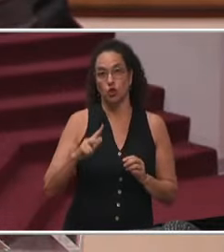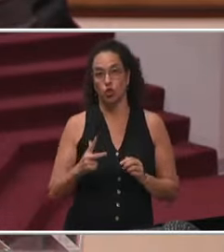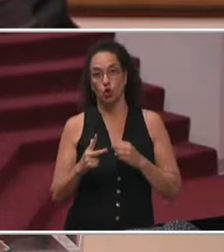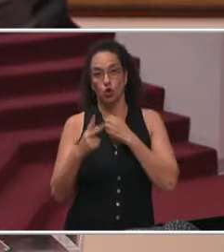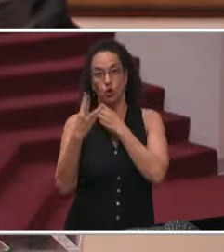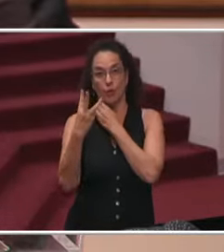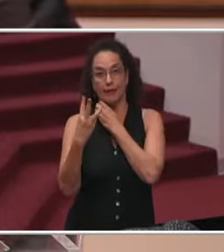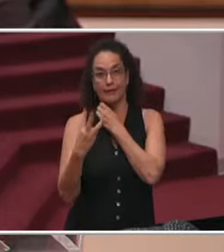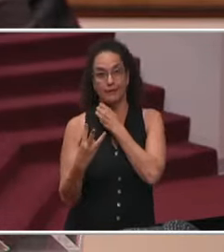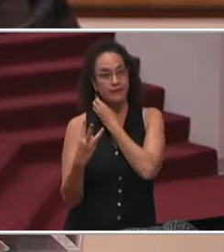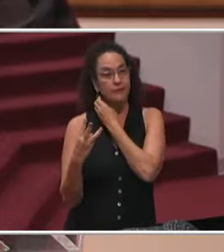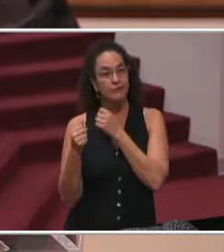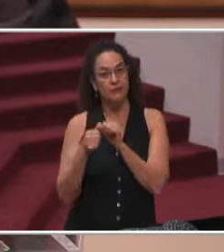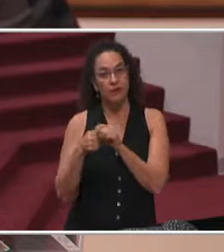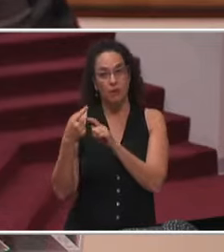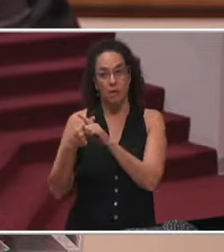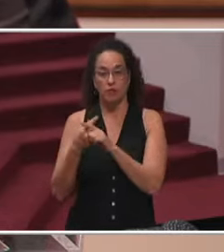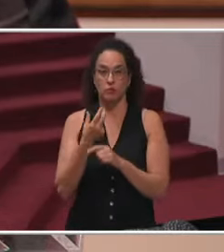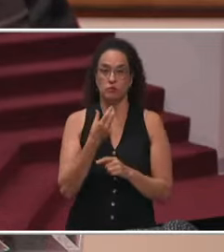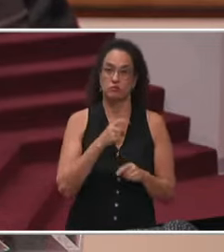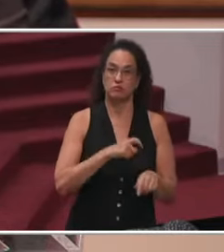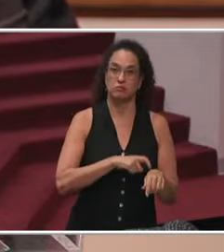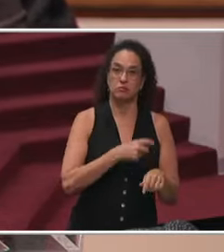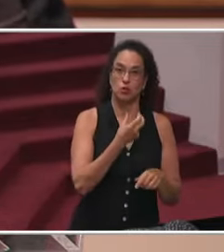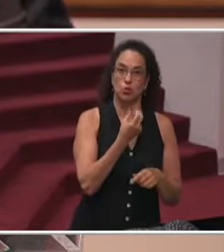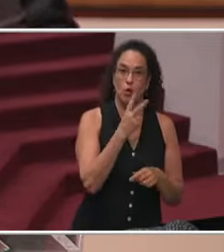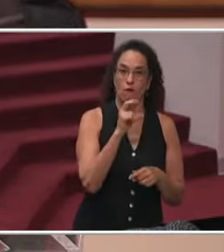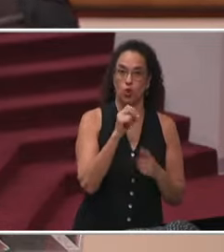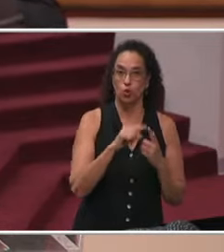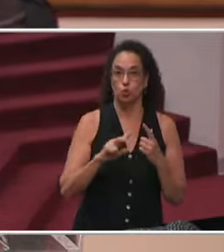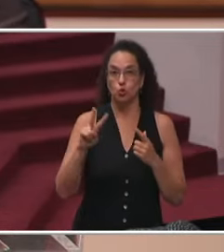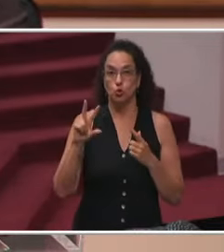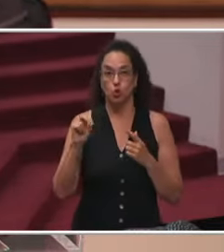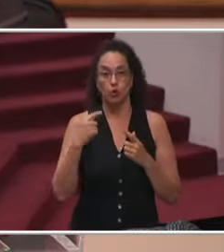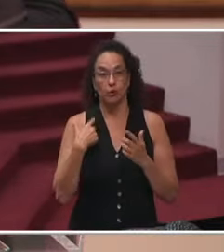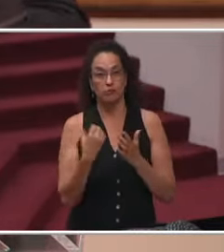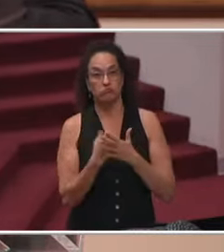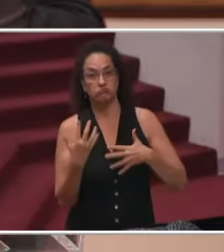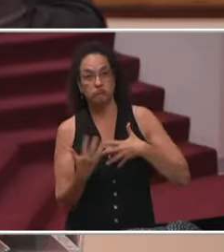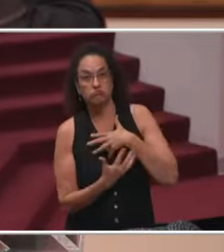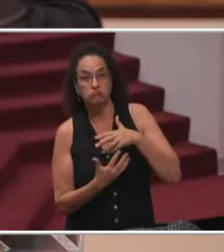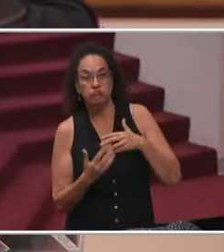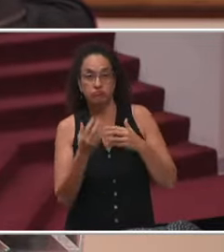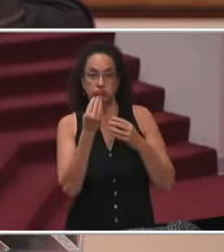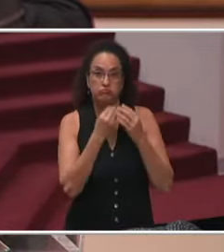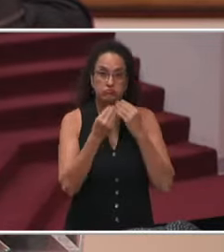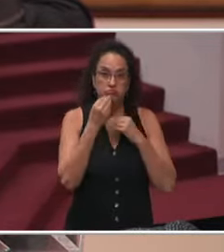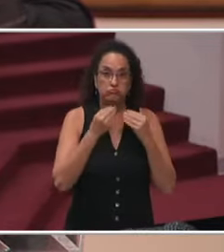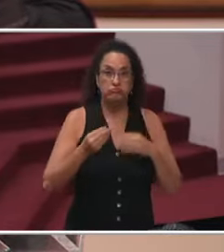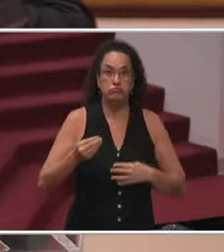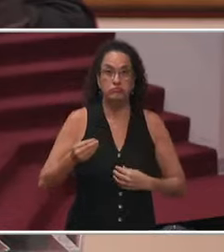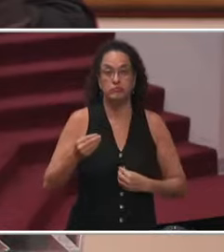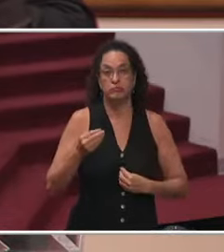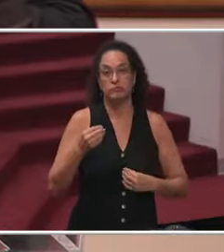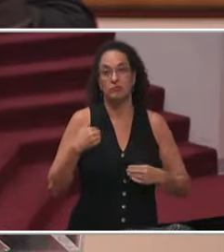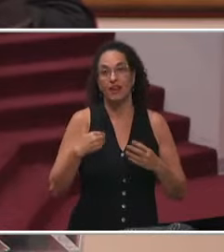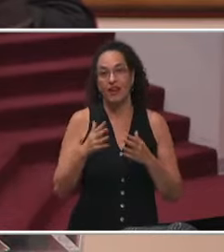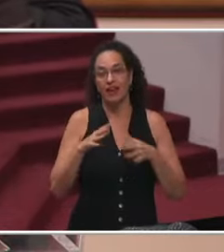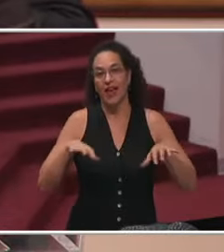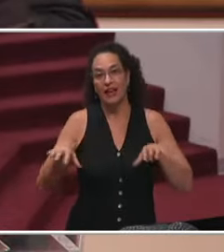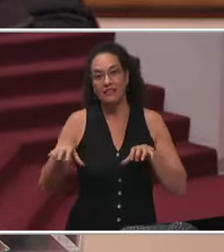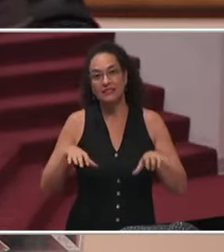12:30 to 2:30. That was a time of fellowship where we shared in lunch and activity as well as